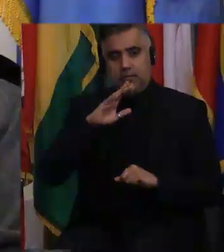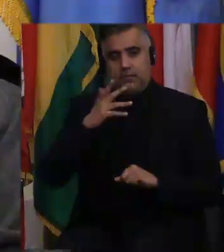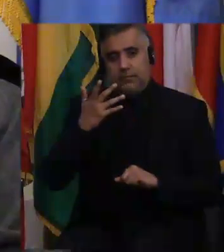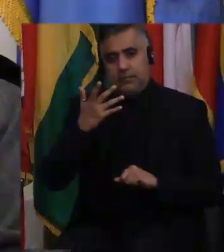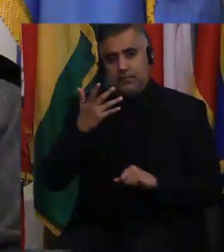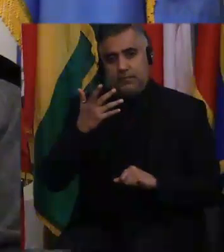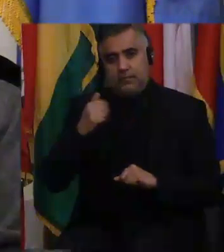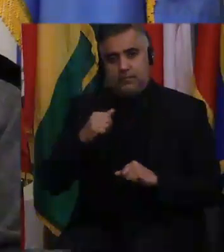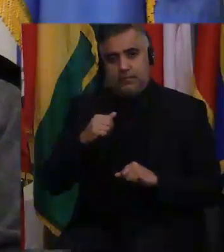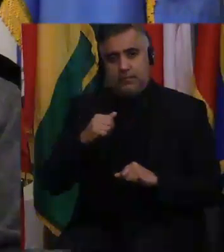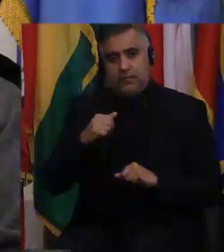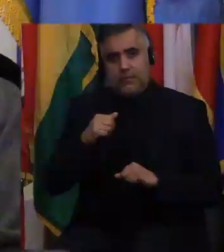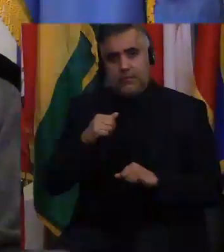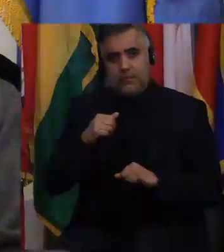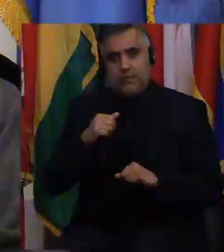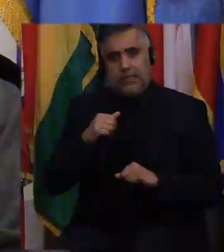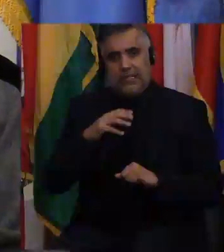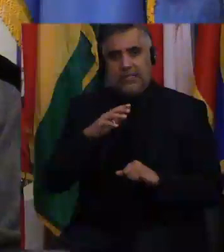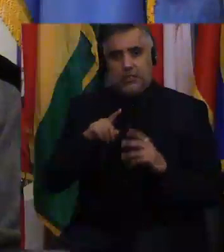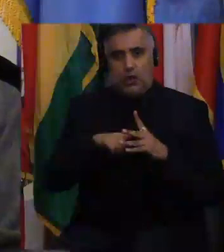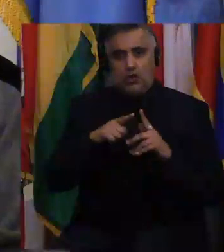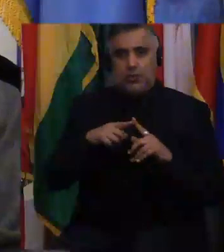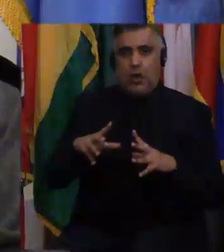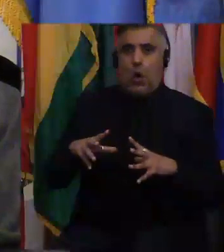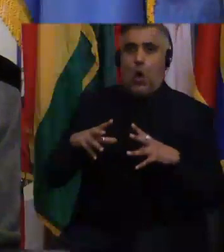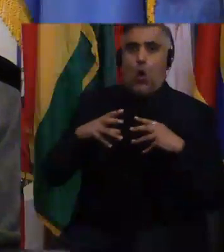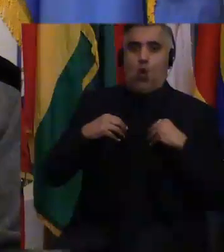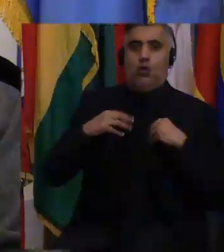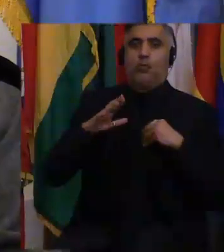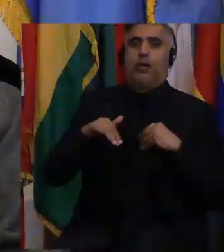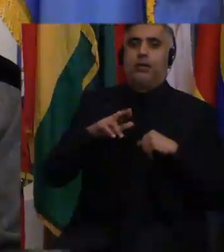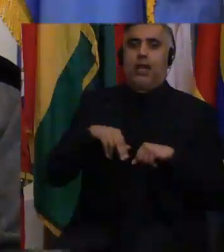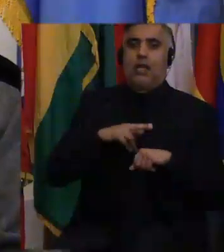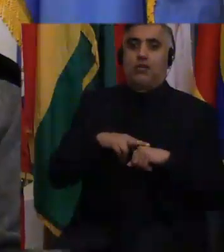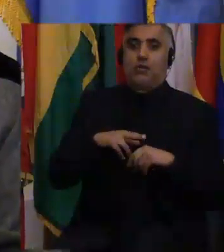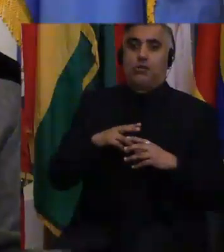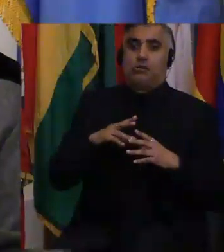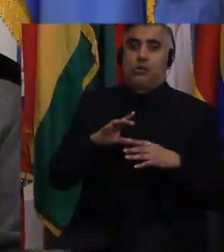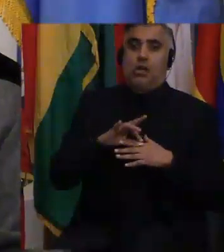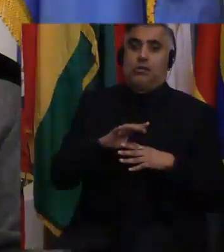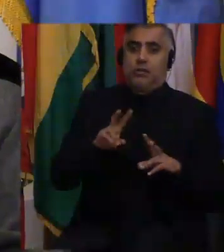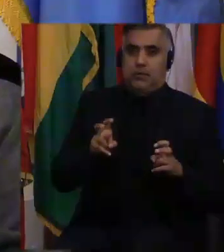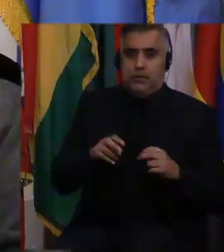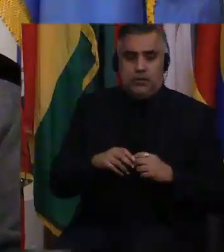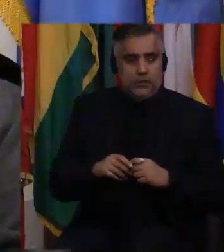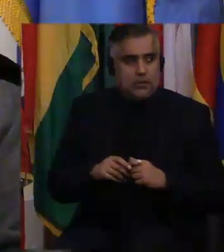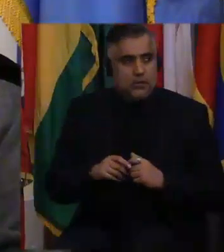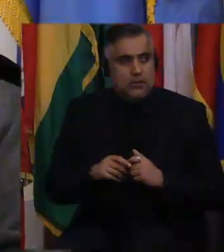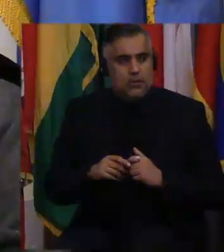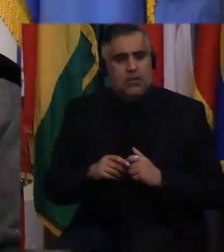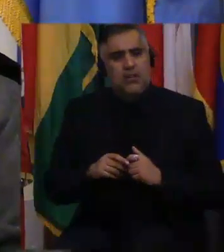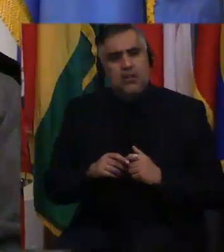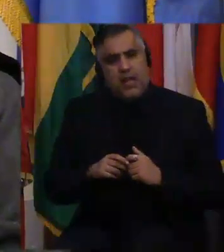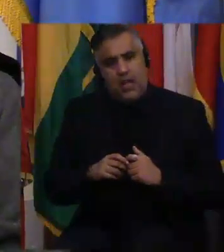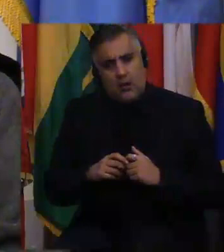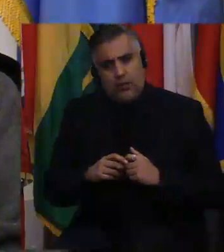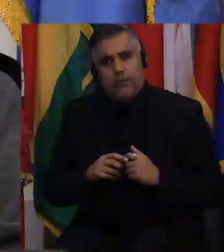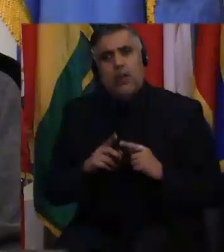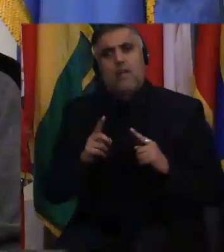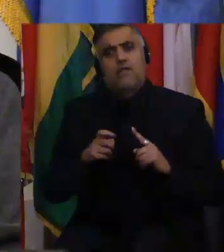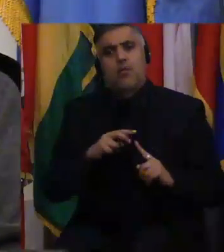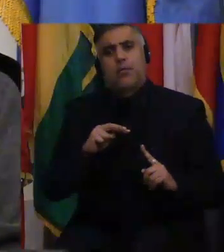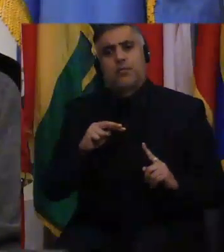owned by the national context, so to speak. Now, strictly speaking, from